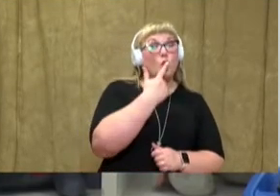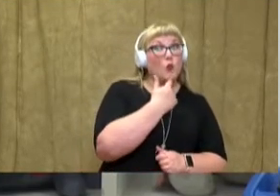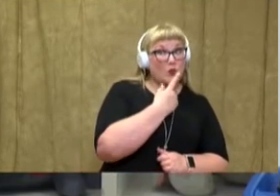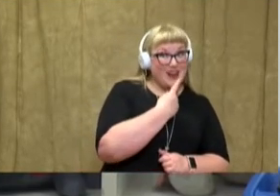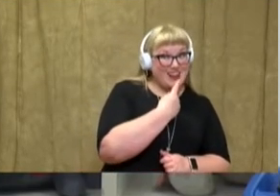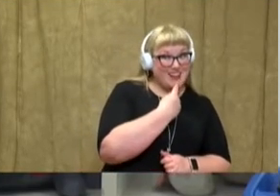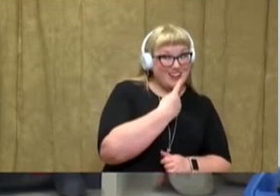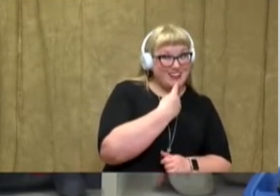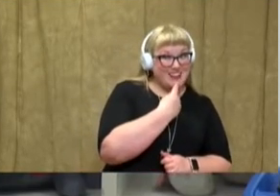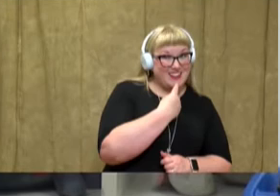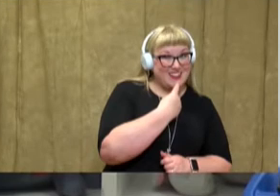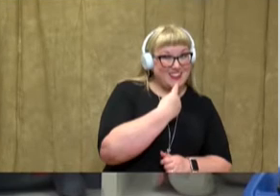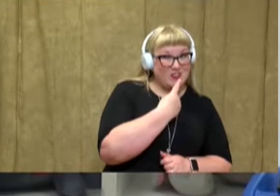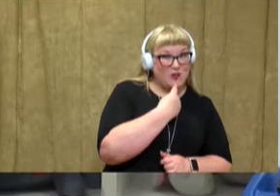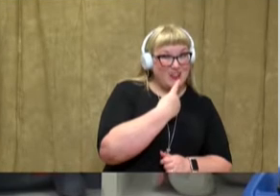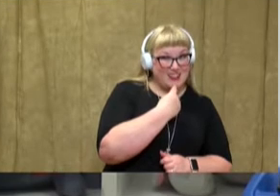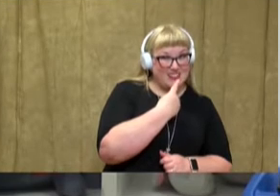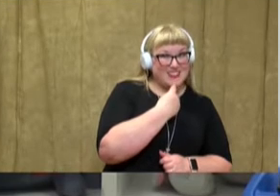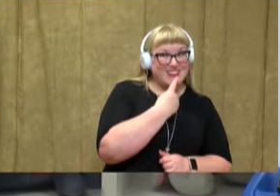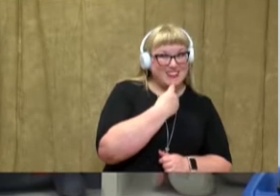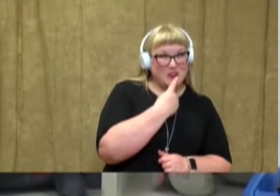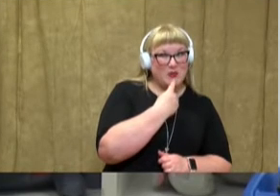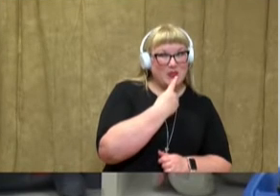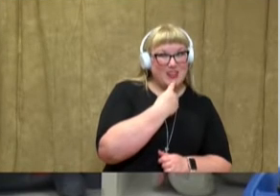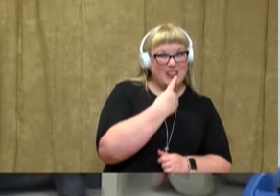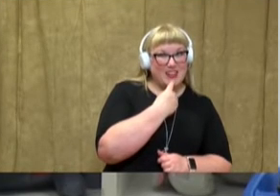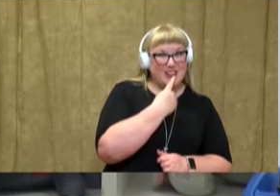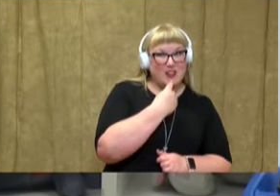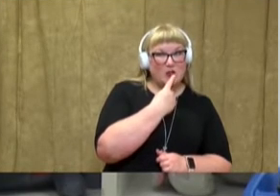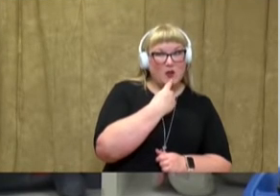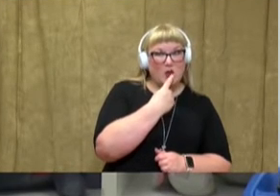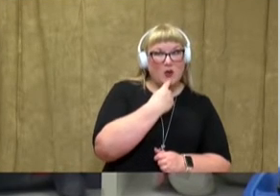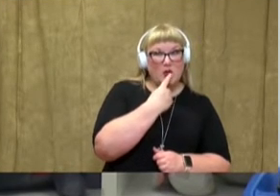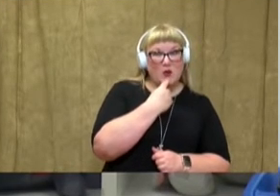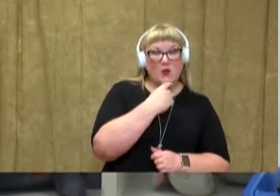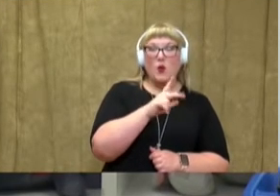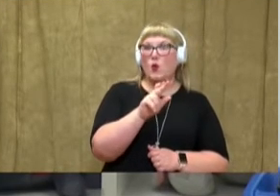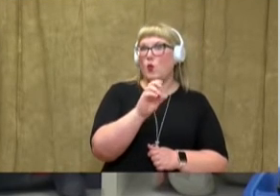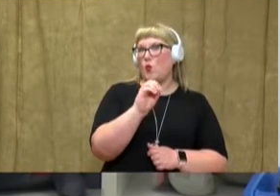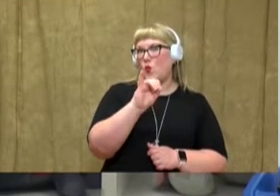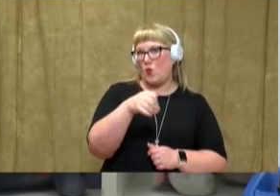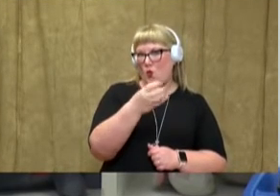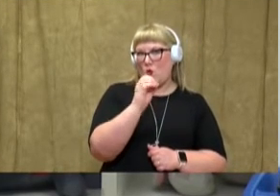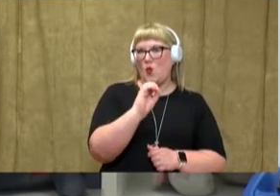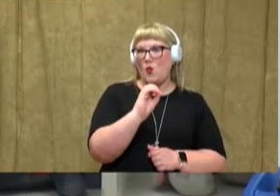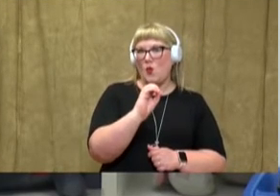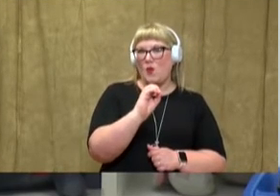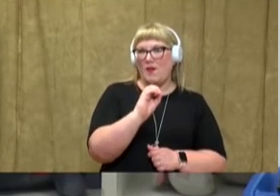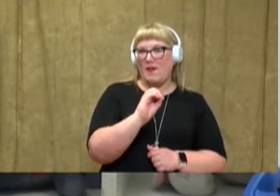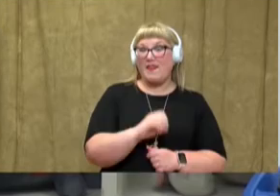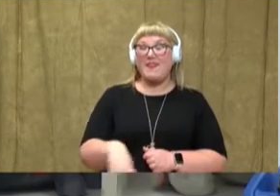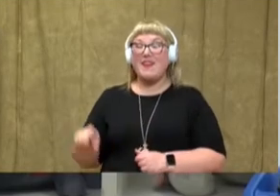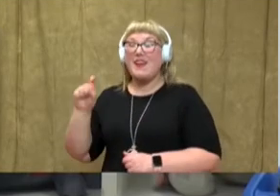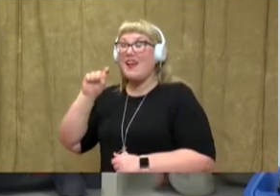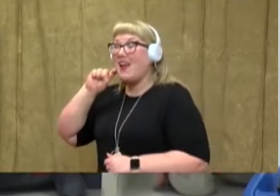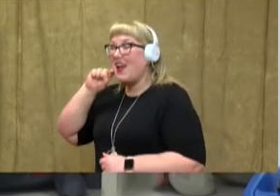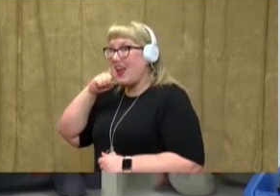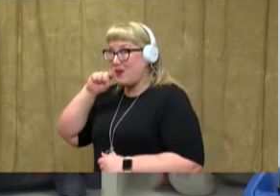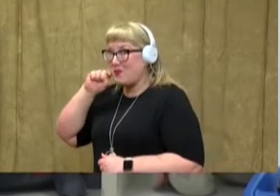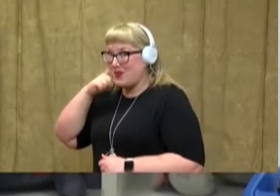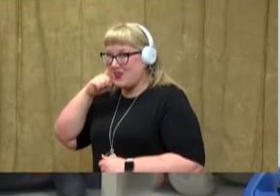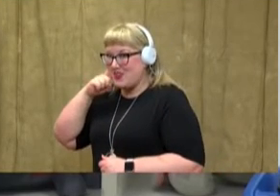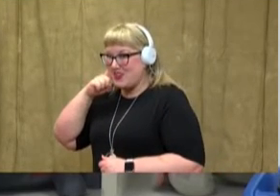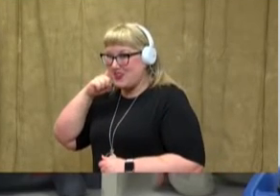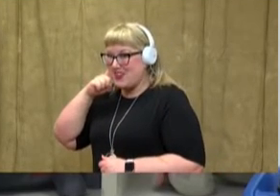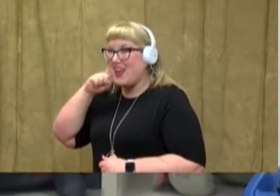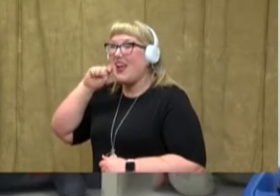red is rojo. Say rojo. Red is rojo. Red is rojo. So una manzana is an